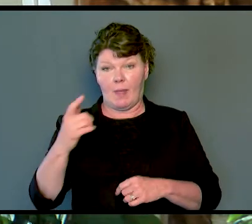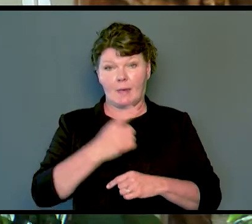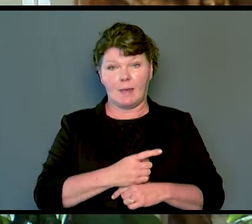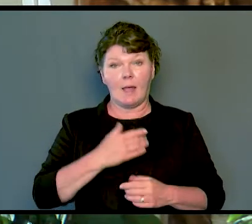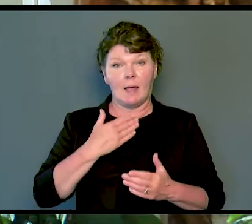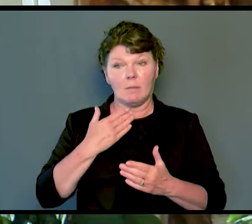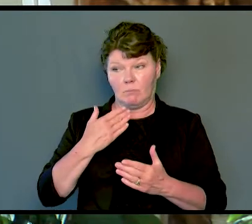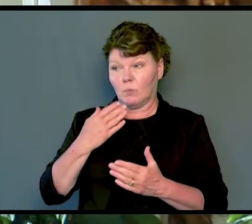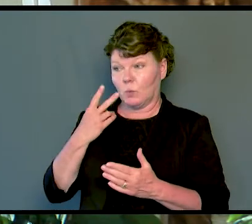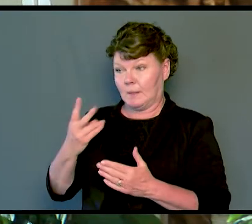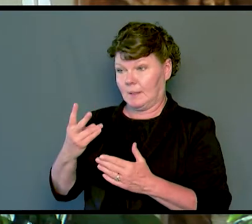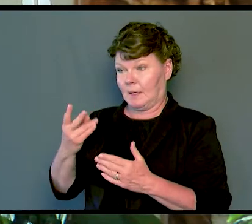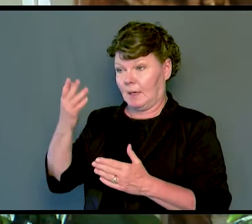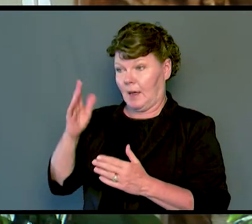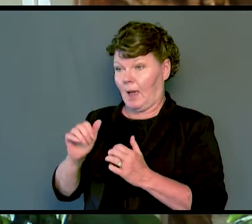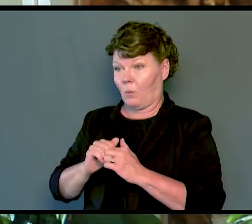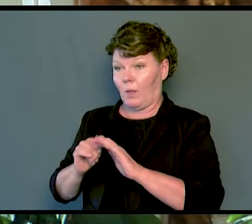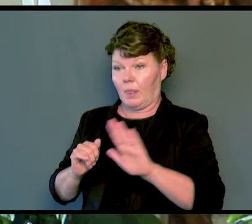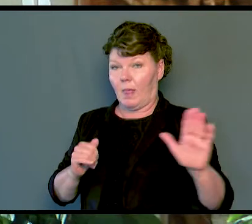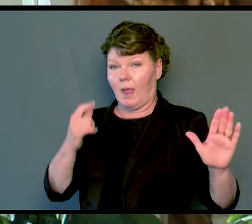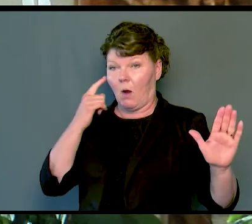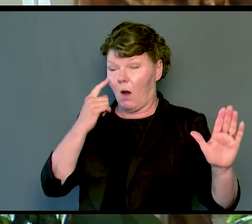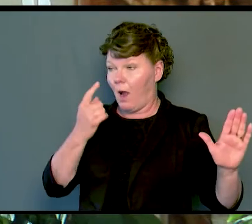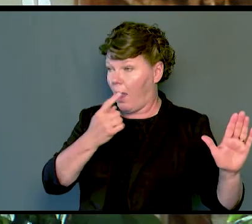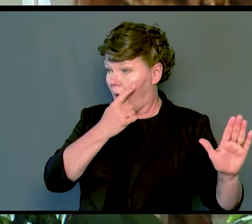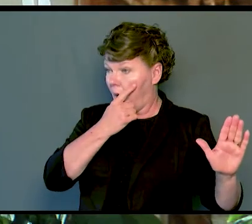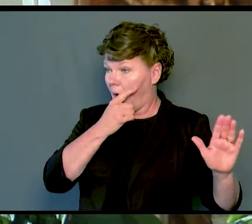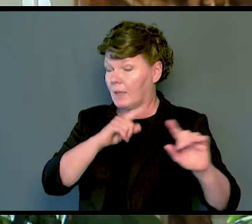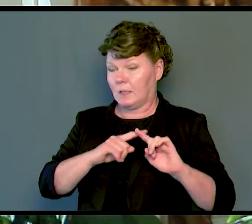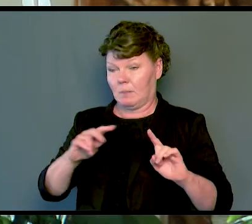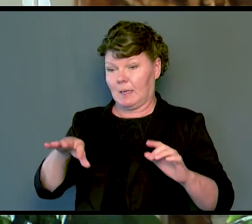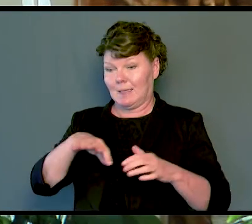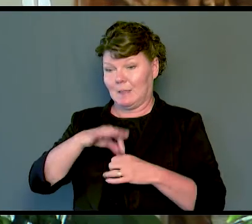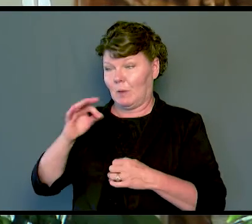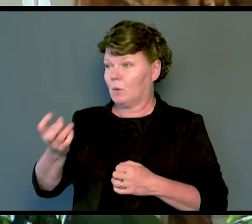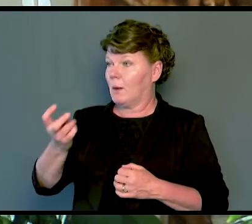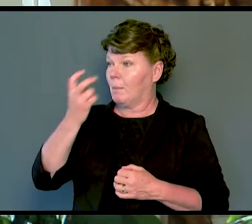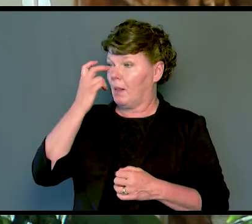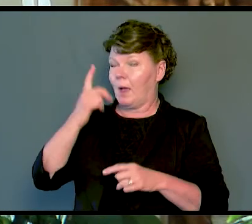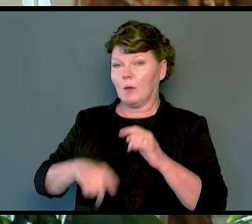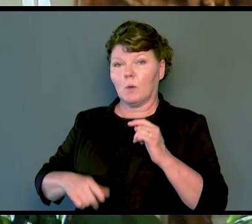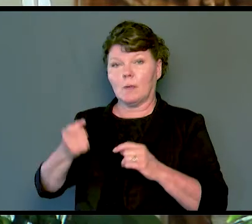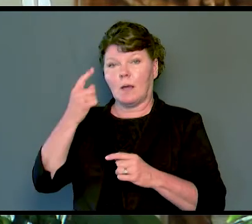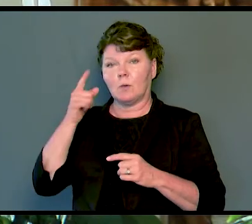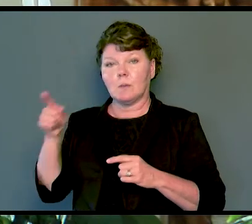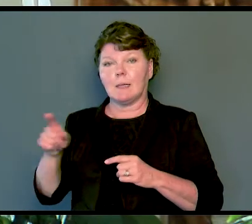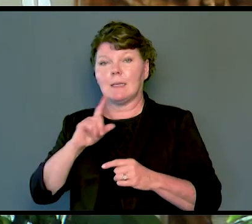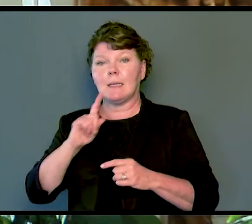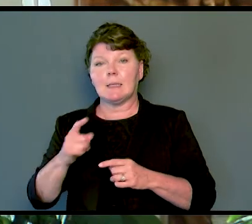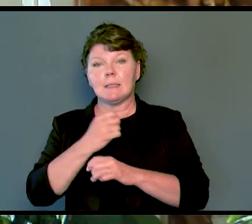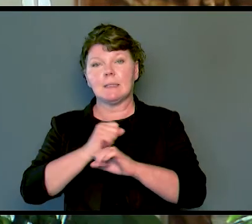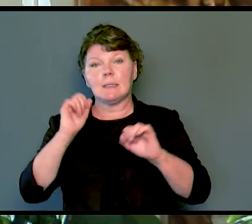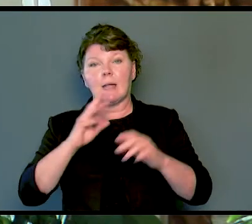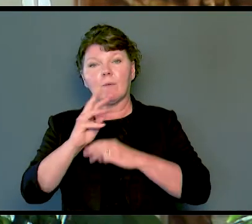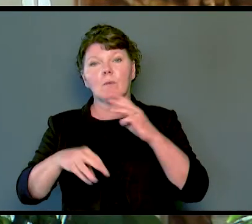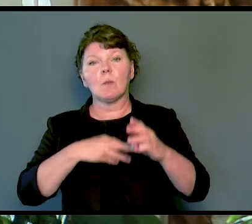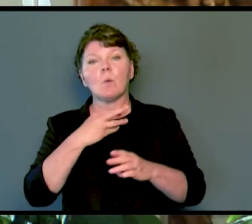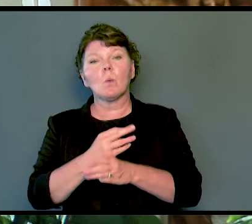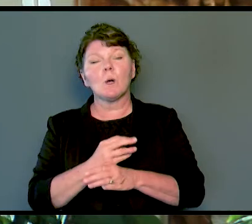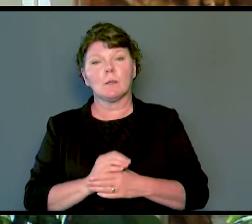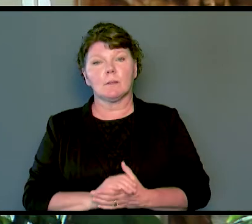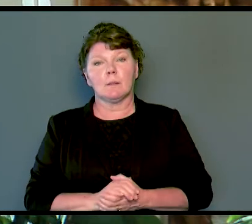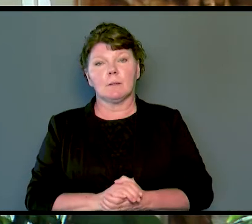good eyesight to see Jesus with their physical eyes, but they were spiritually blind, unable to see that he was the Savior of the